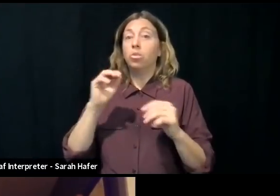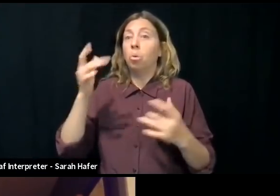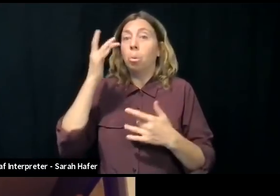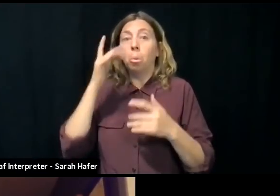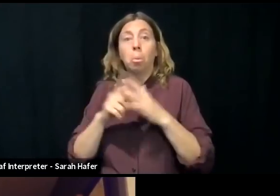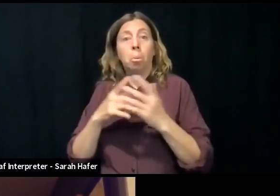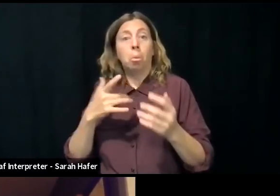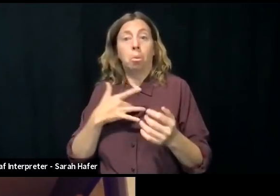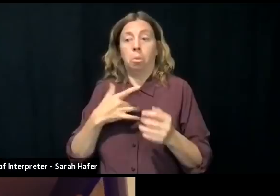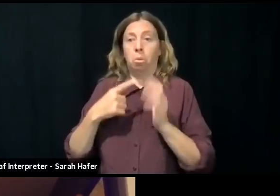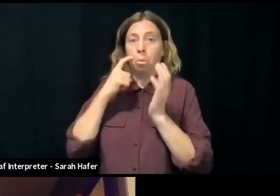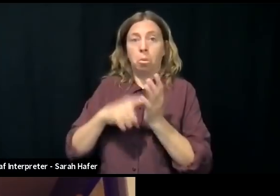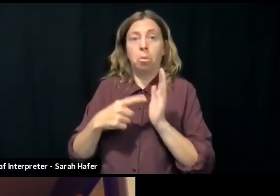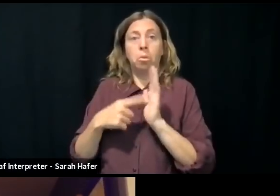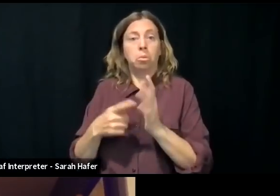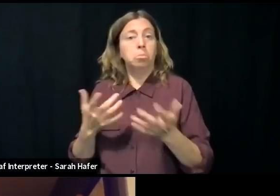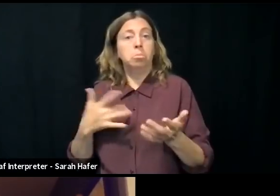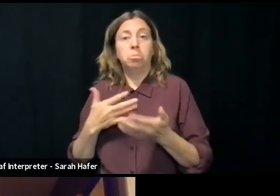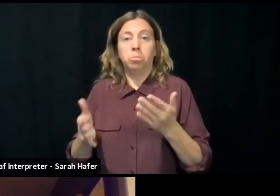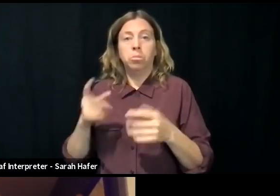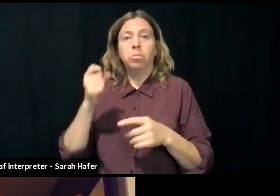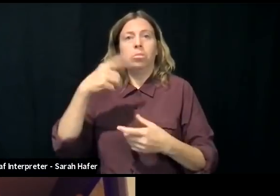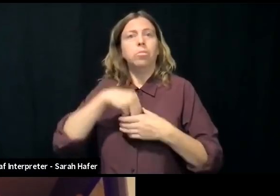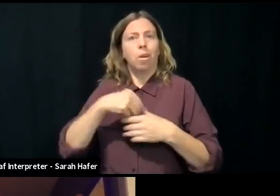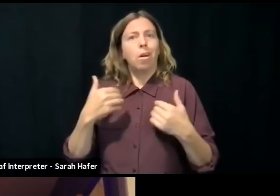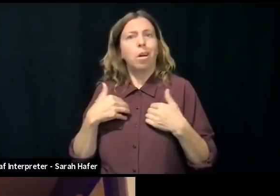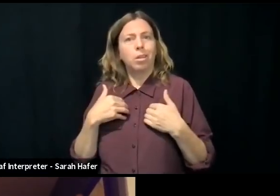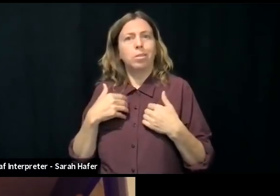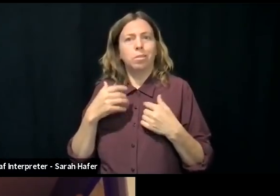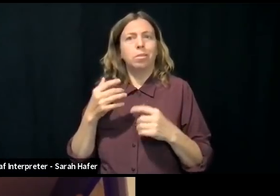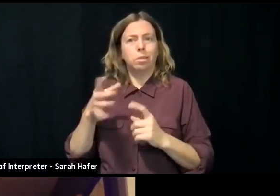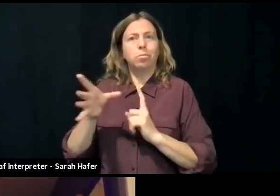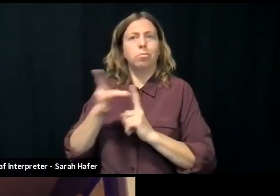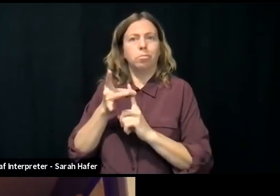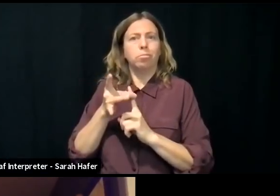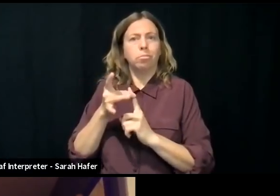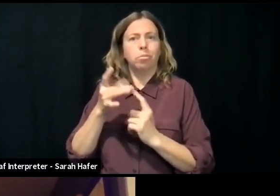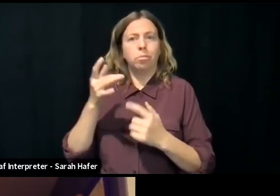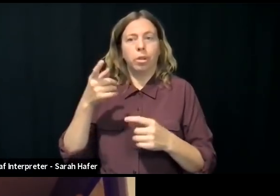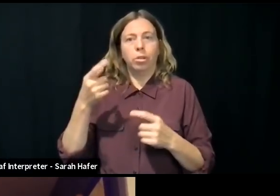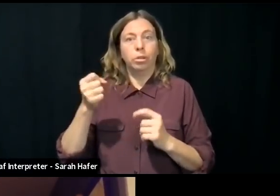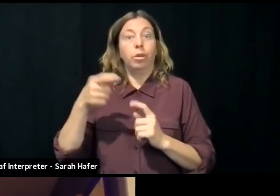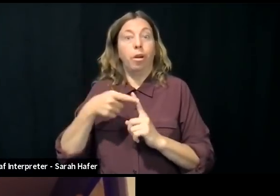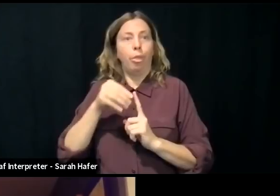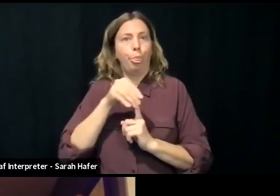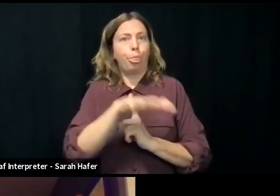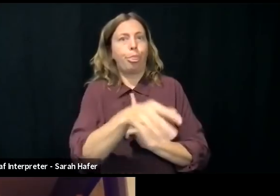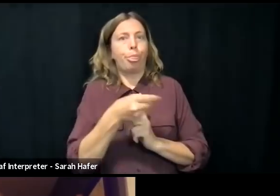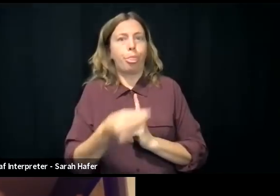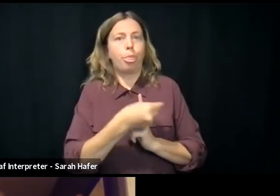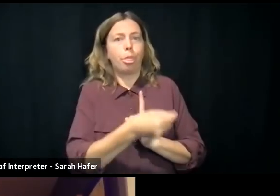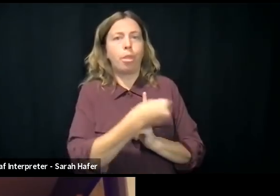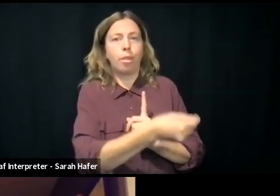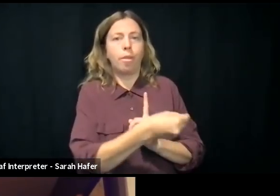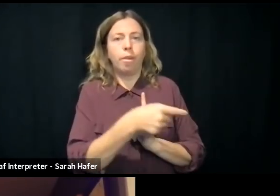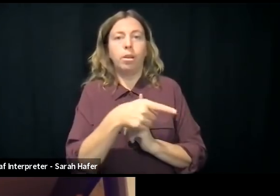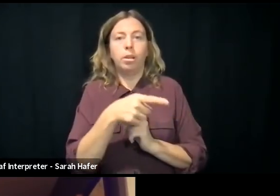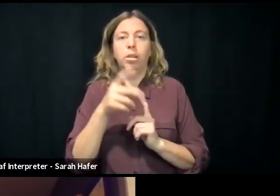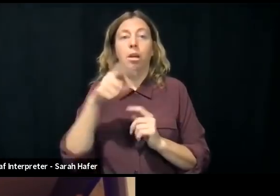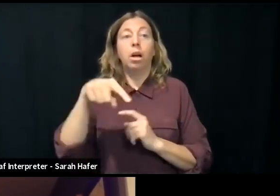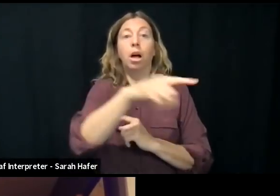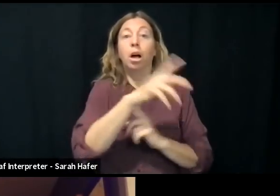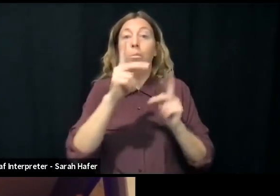can hold the infection and pass it on to people who would get more ill from the condition. And I think